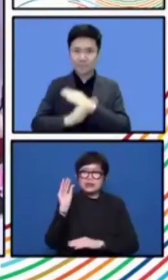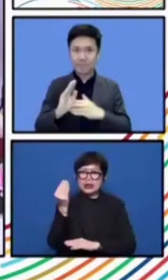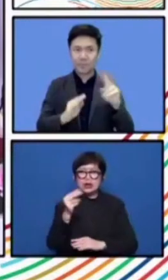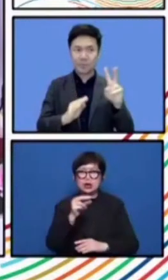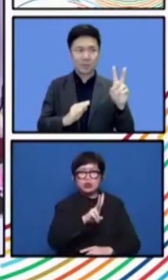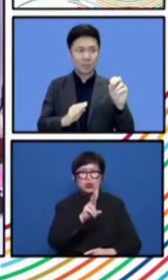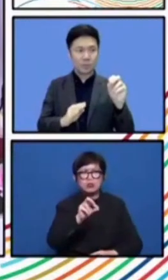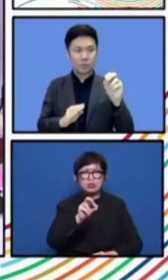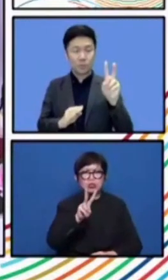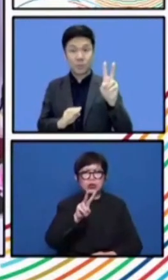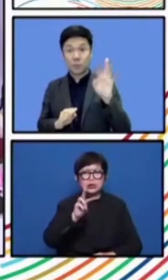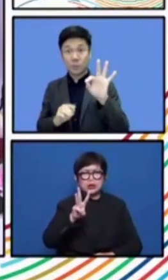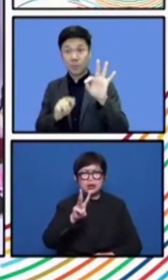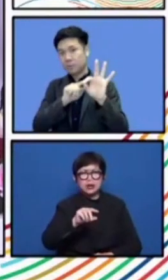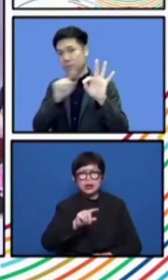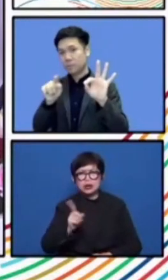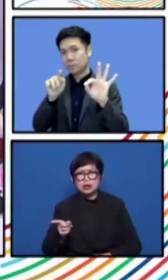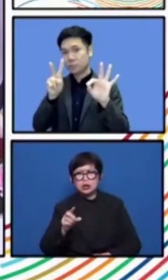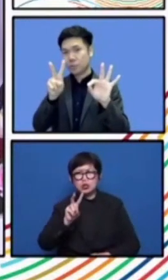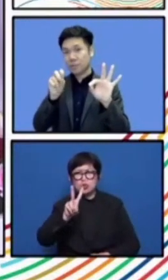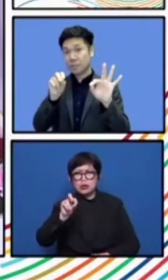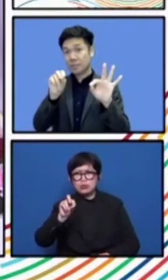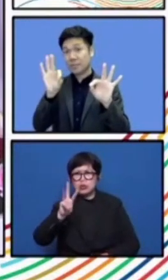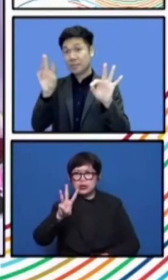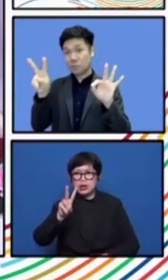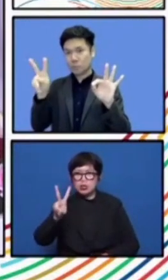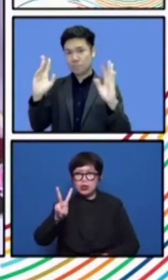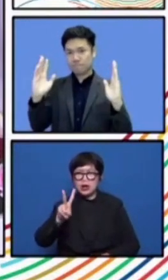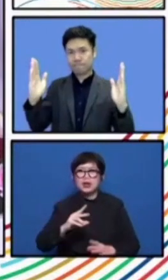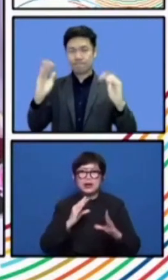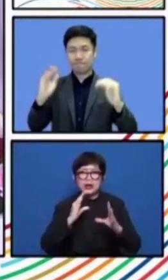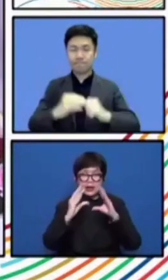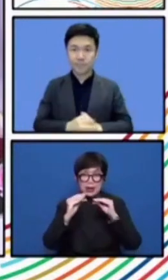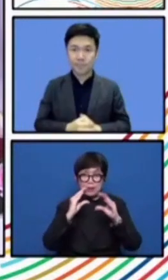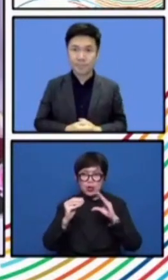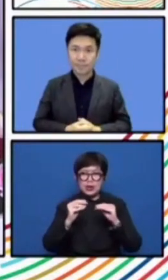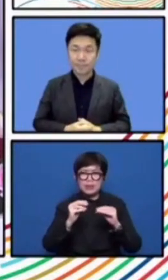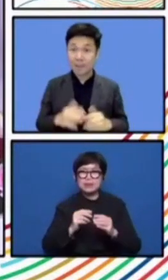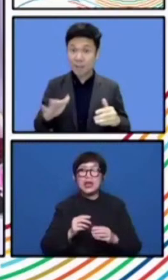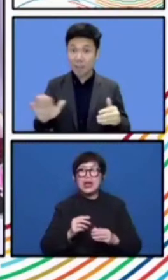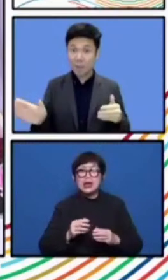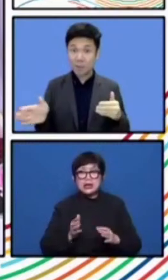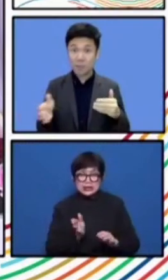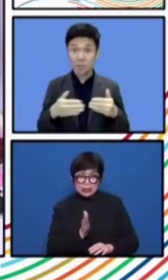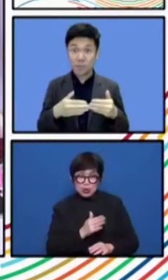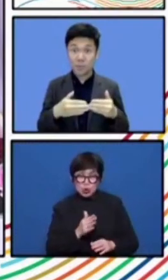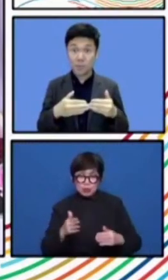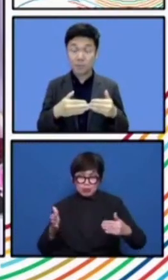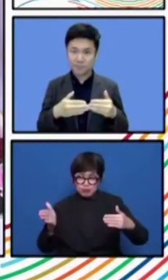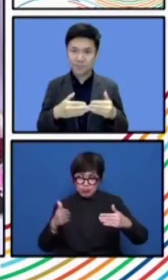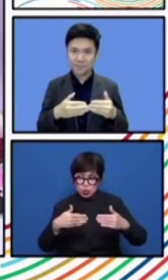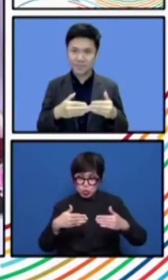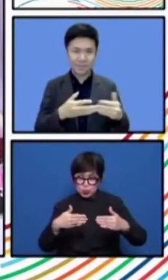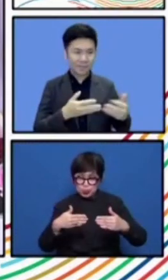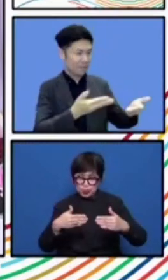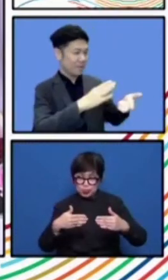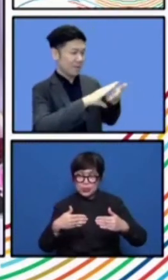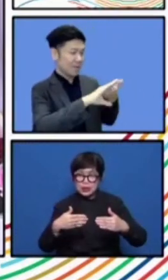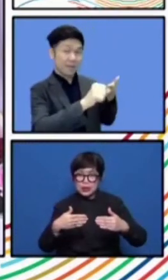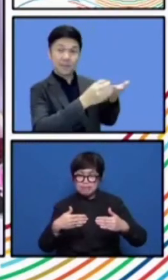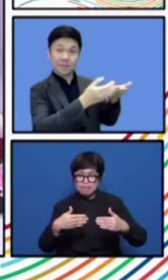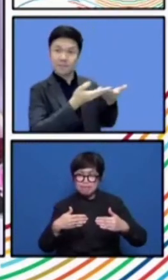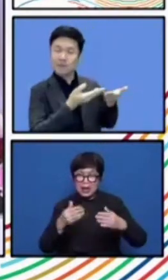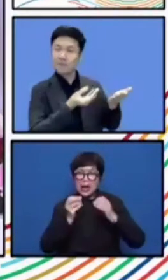2023-2032 and the meeting report before this meeting is adjourned I would like to invite the secretary to provide some housekeeping